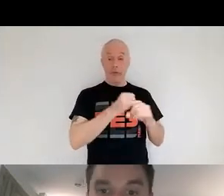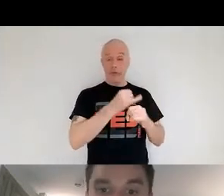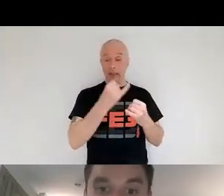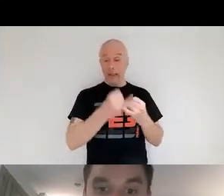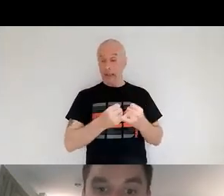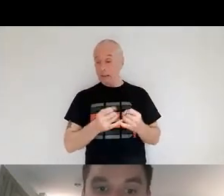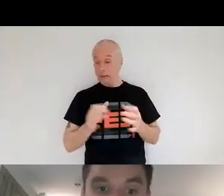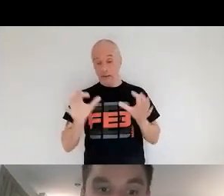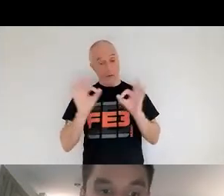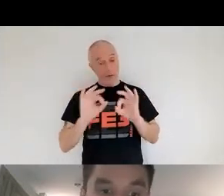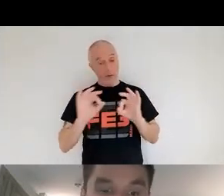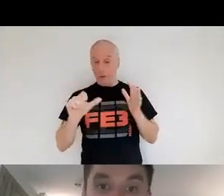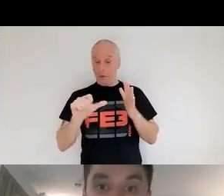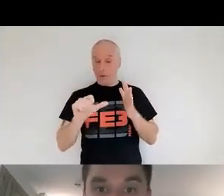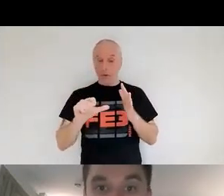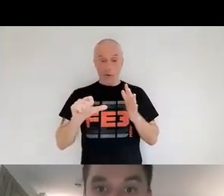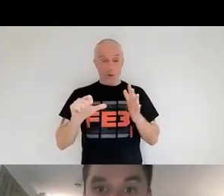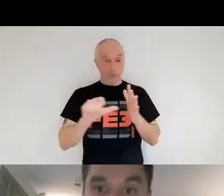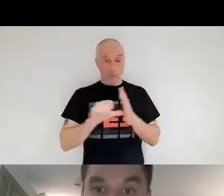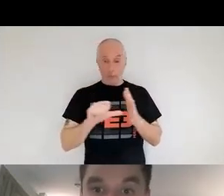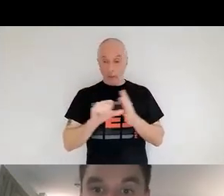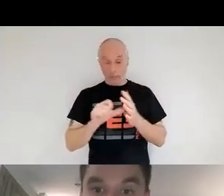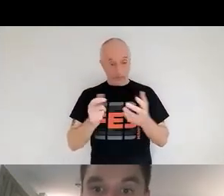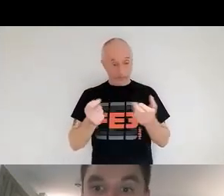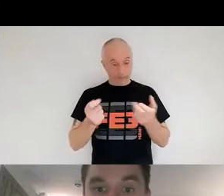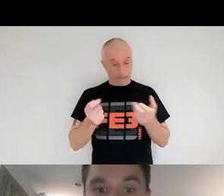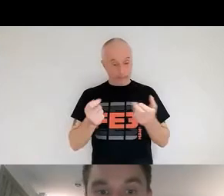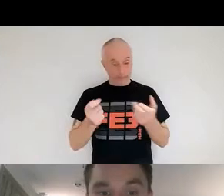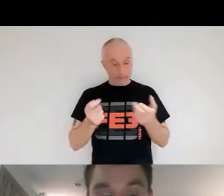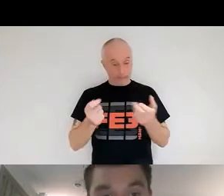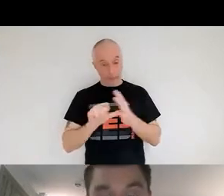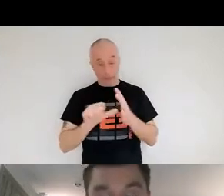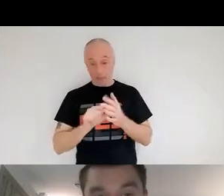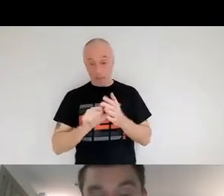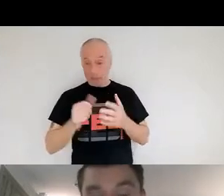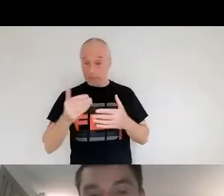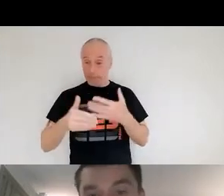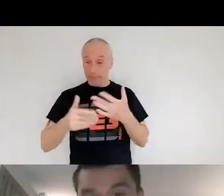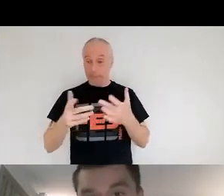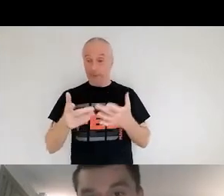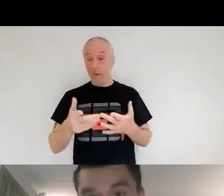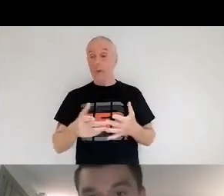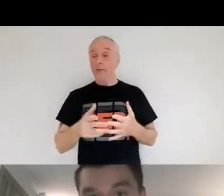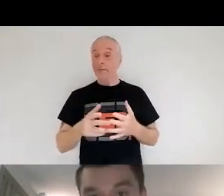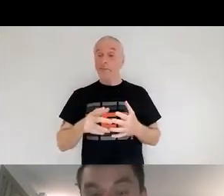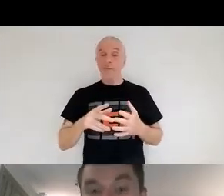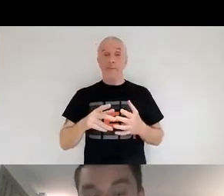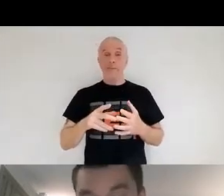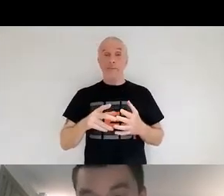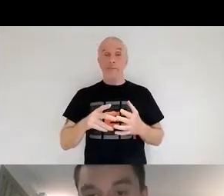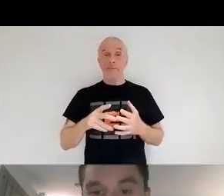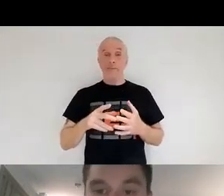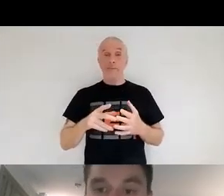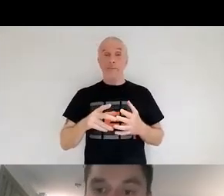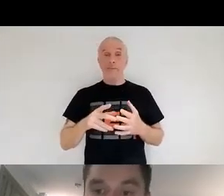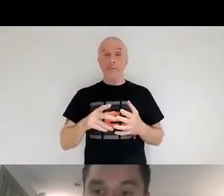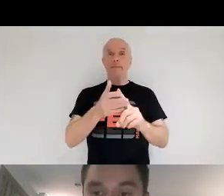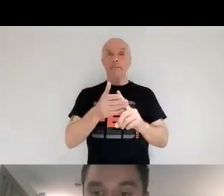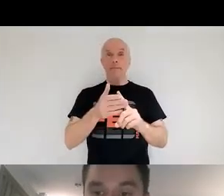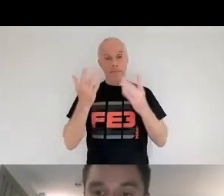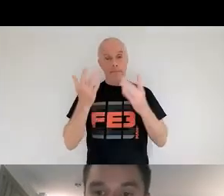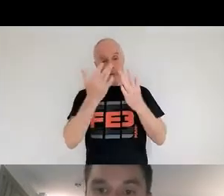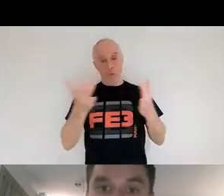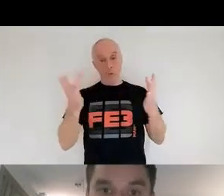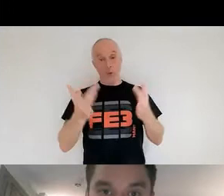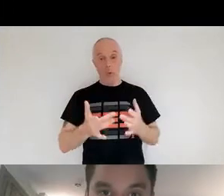that arose from the operation. So that's what we're primarily trying to demonstrate, is that